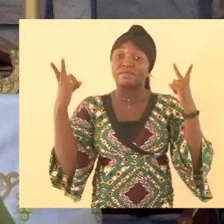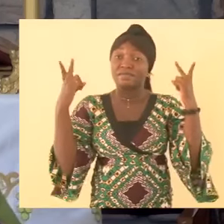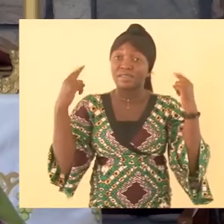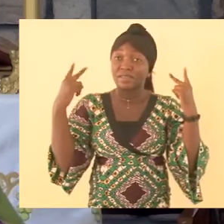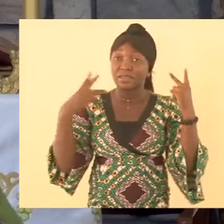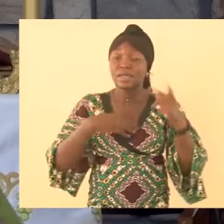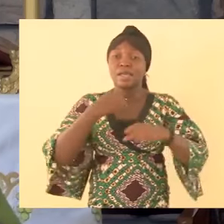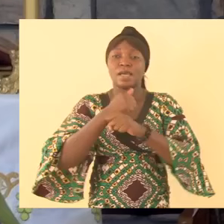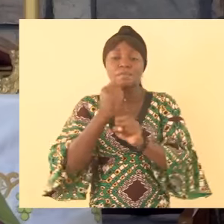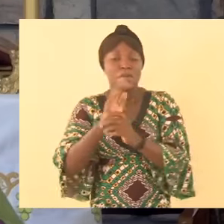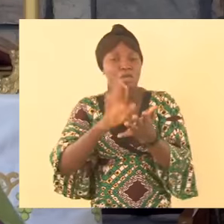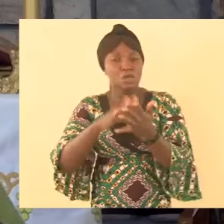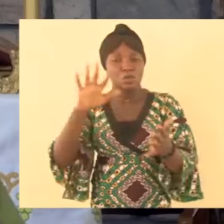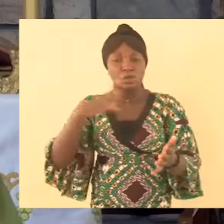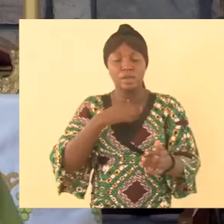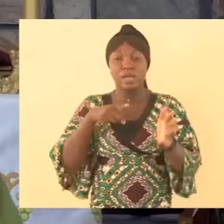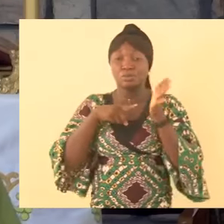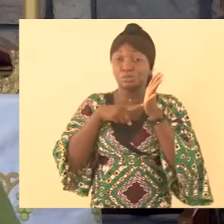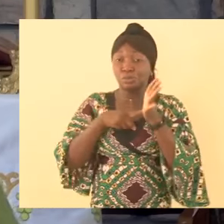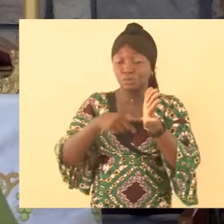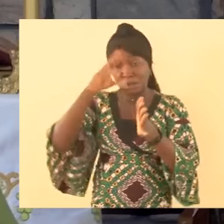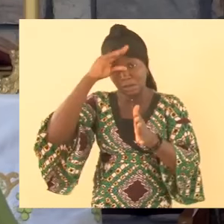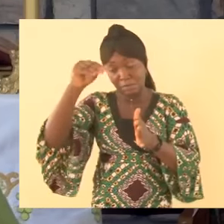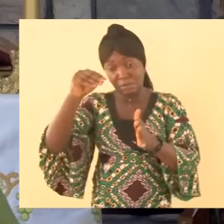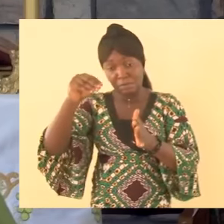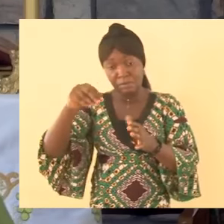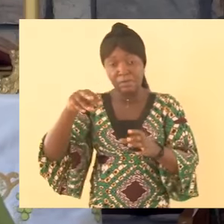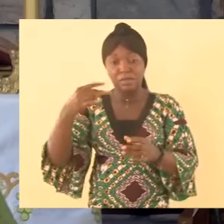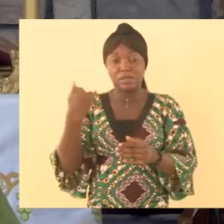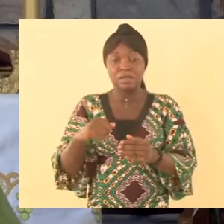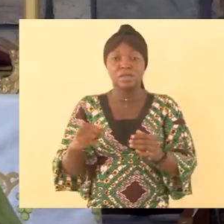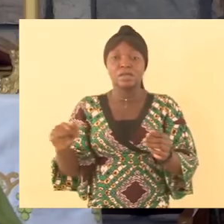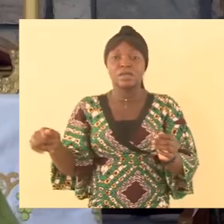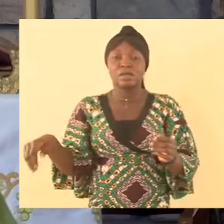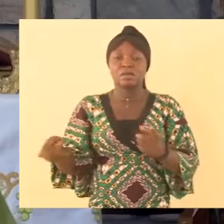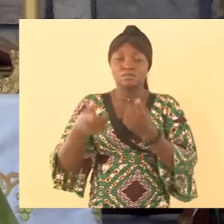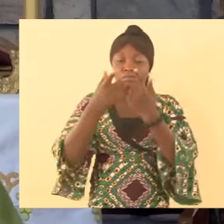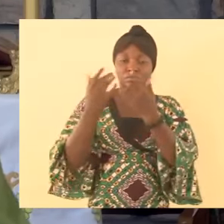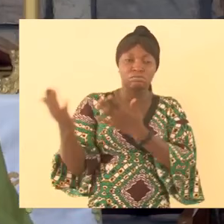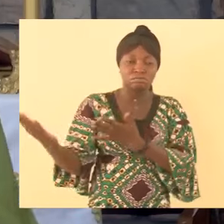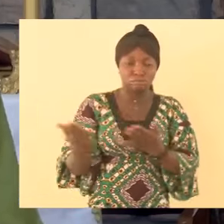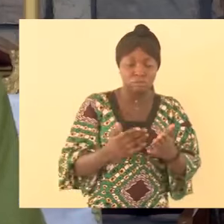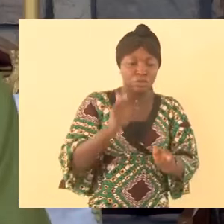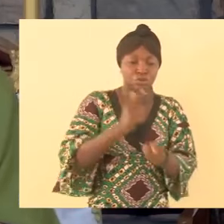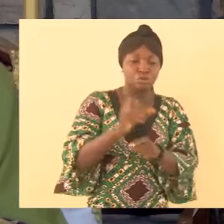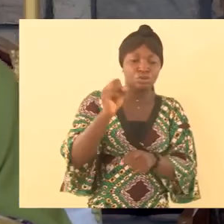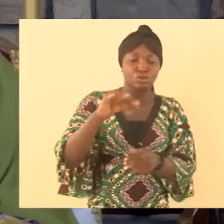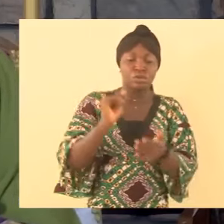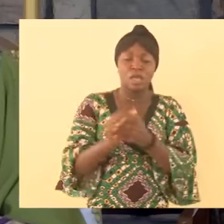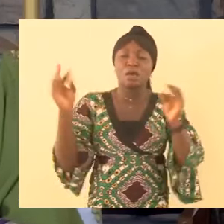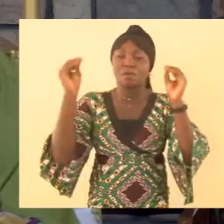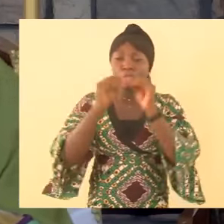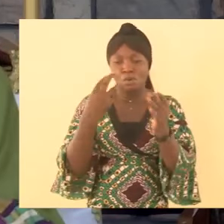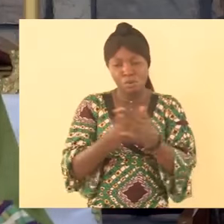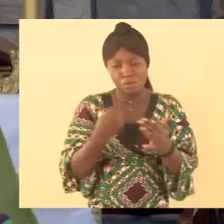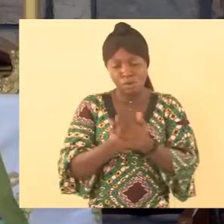vanity and vainglory and showmanship, they are accommodated just so that